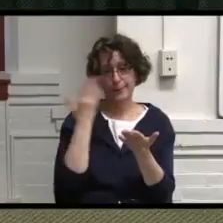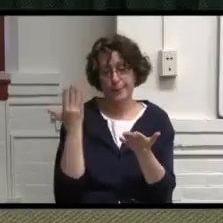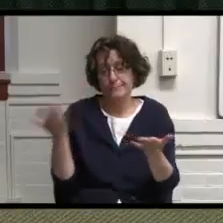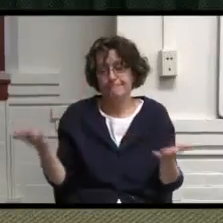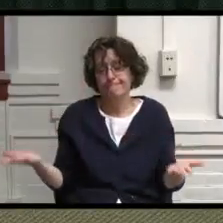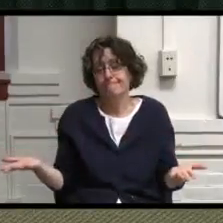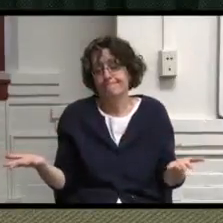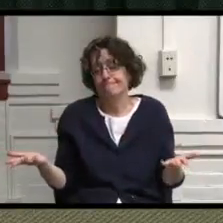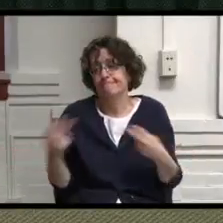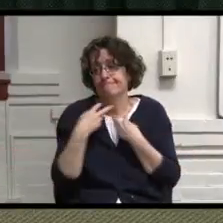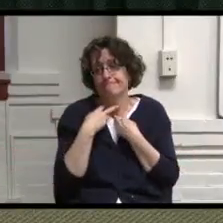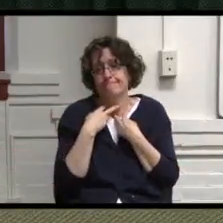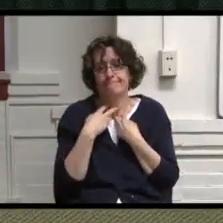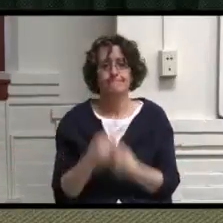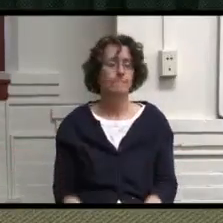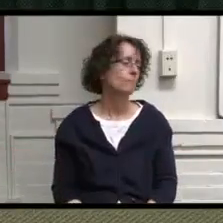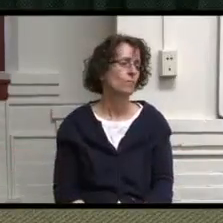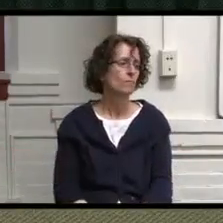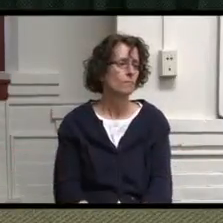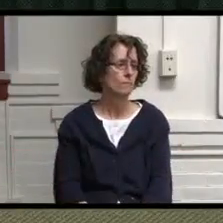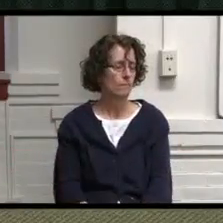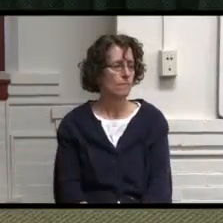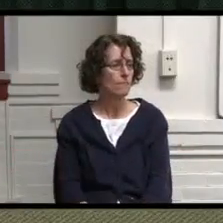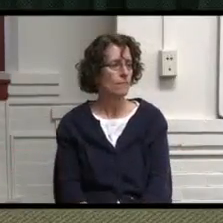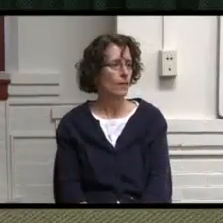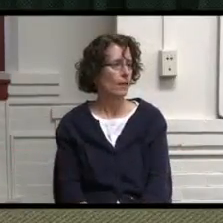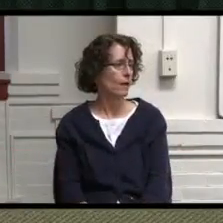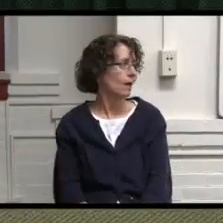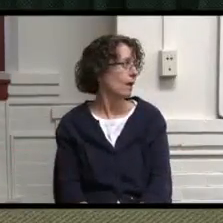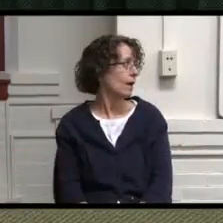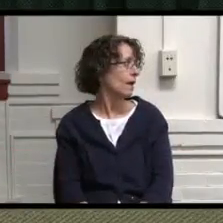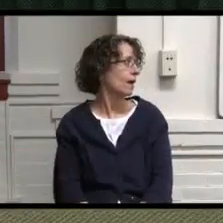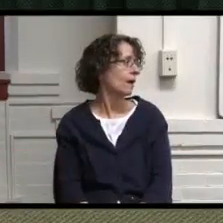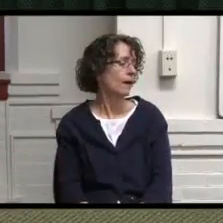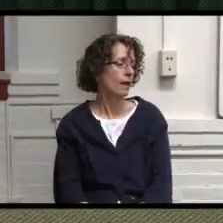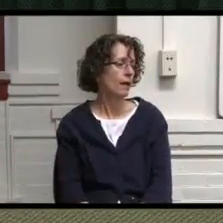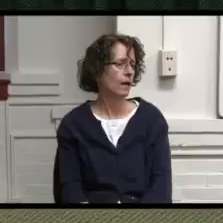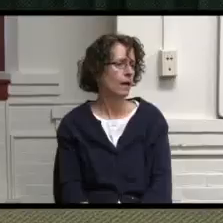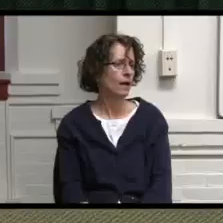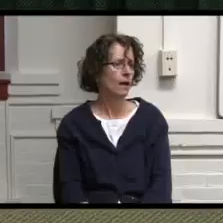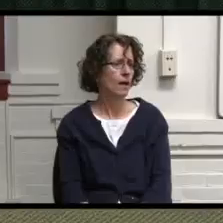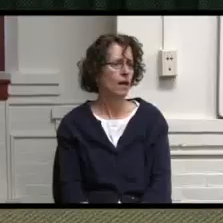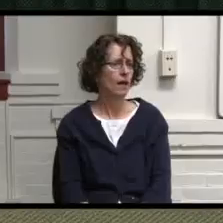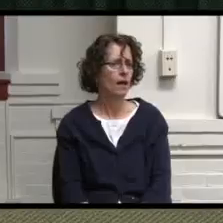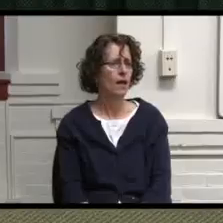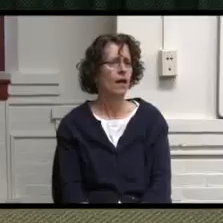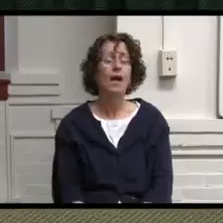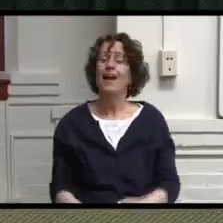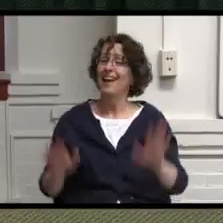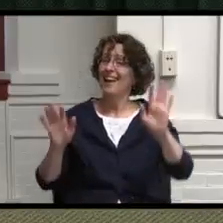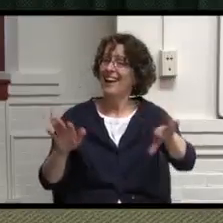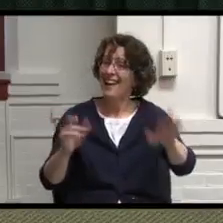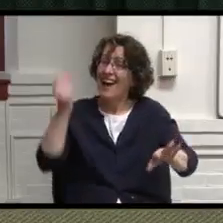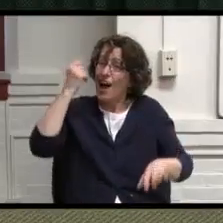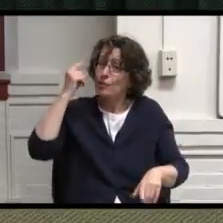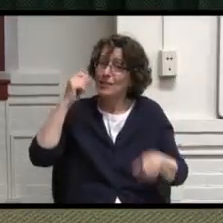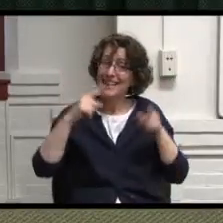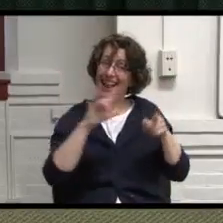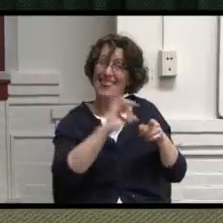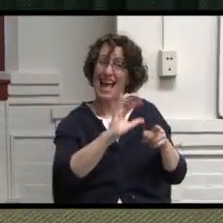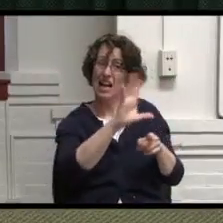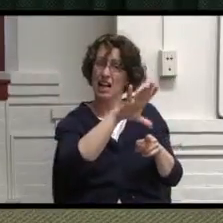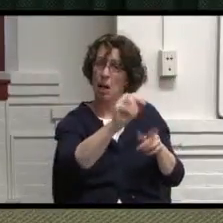we're at where we're at. Well, yeah, for me, that's kind of what the fox got in the hen house. So, I mean, when you have